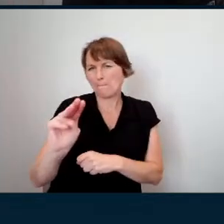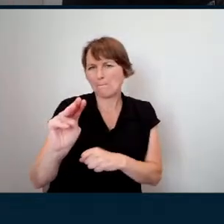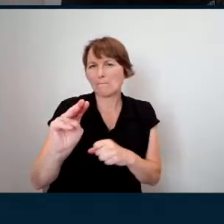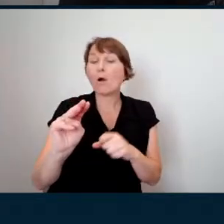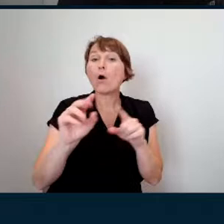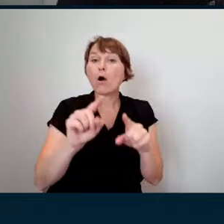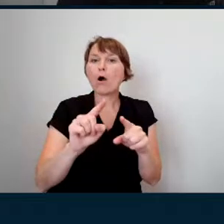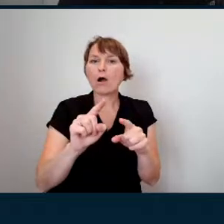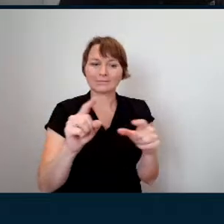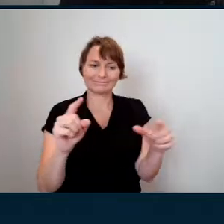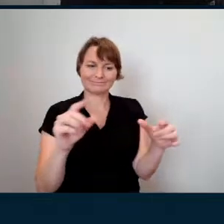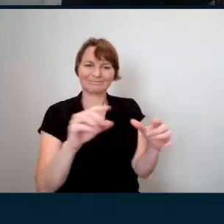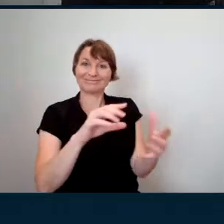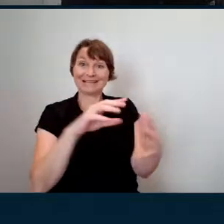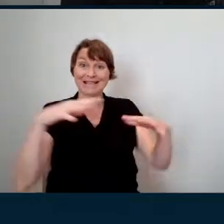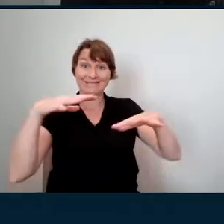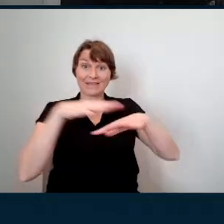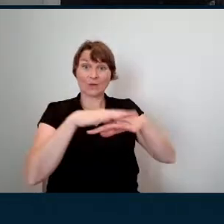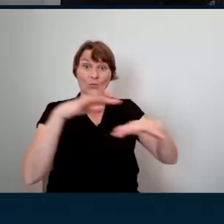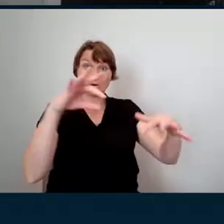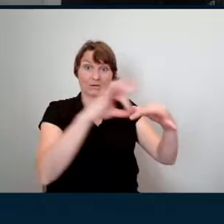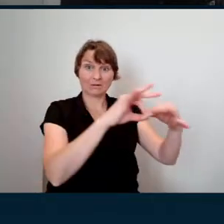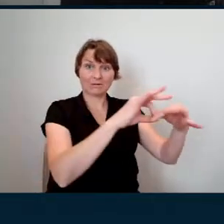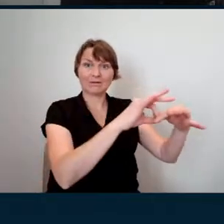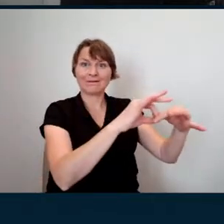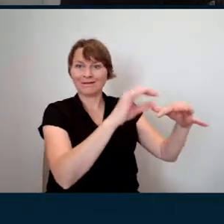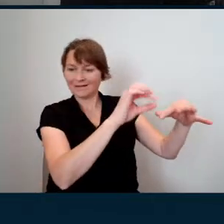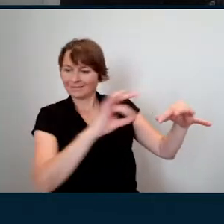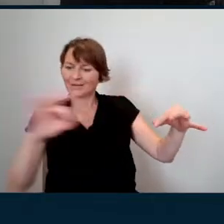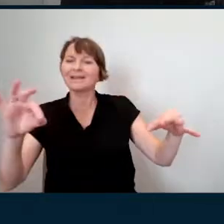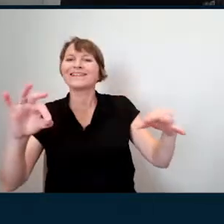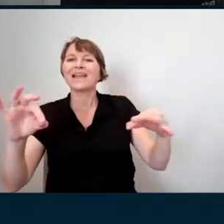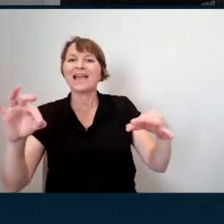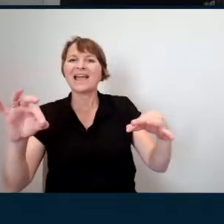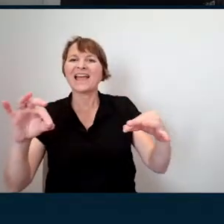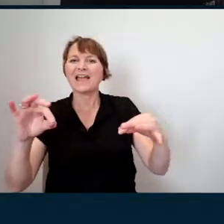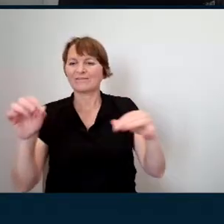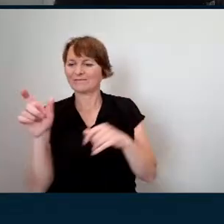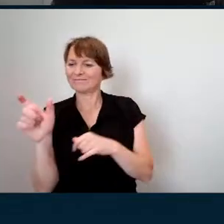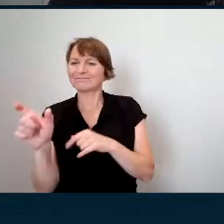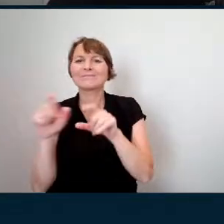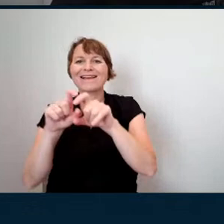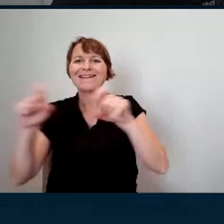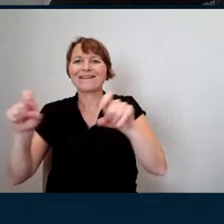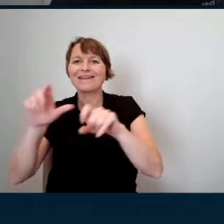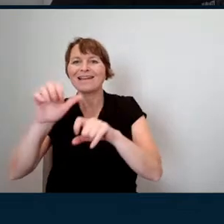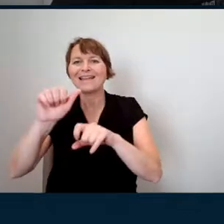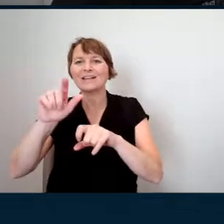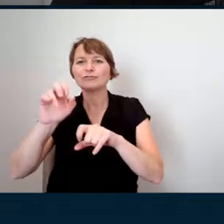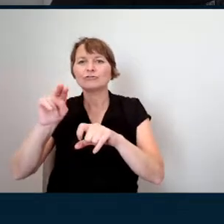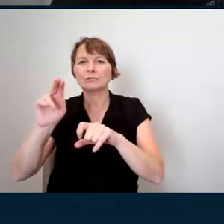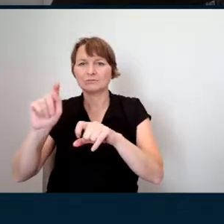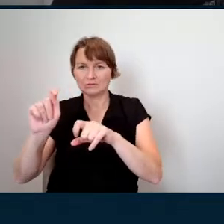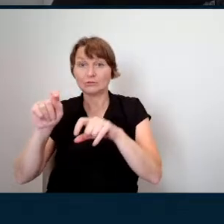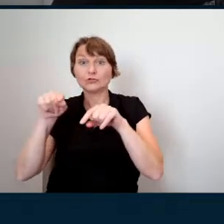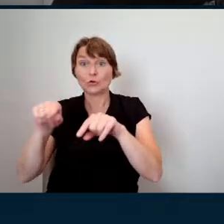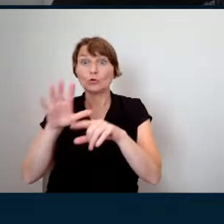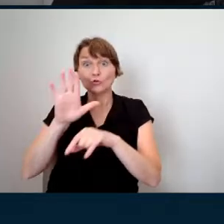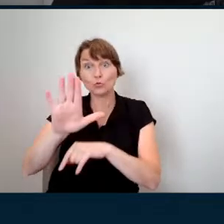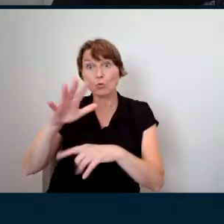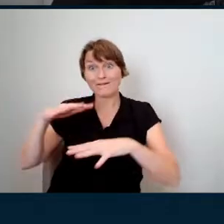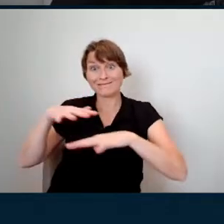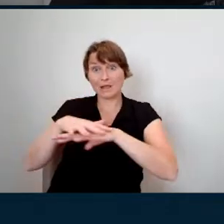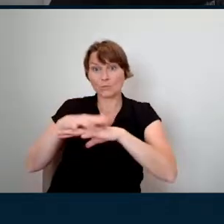agent to, and you can run scripts in your network, so you can also use it to manage